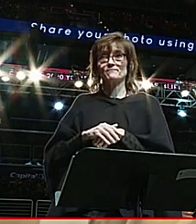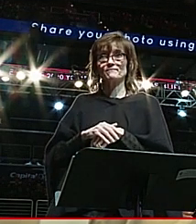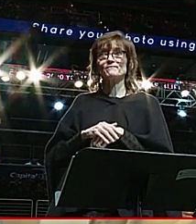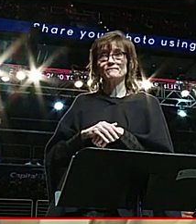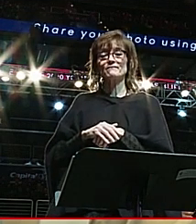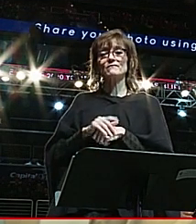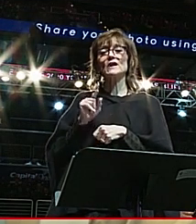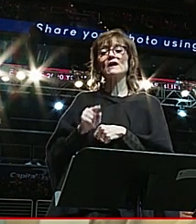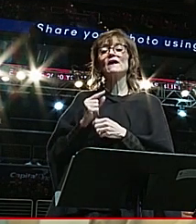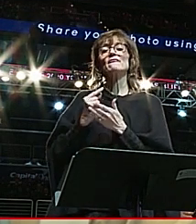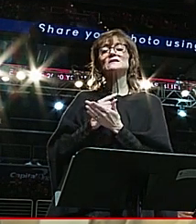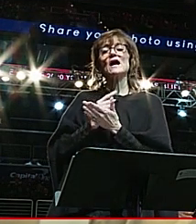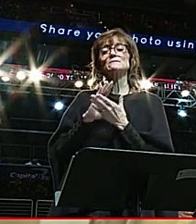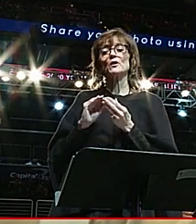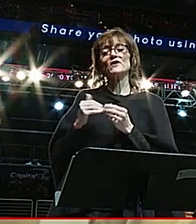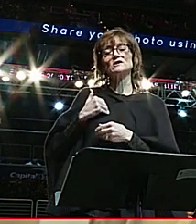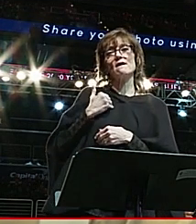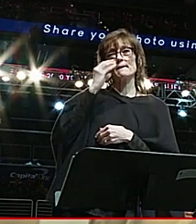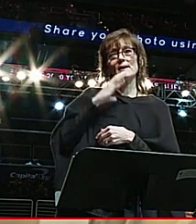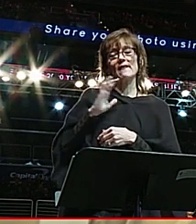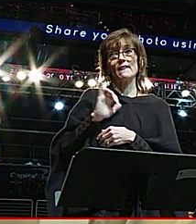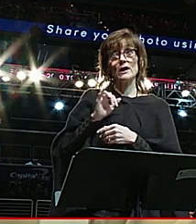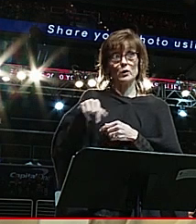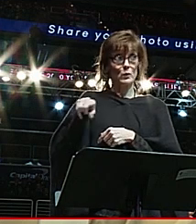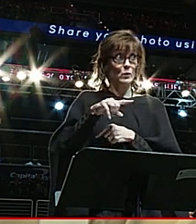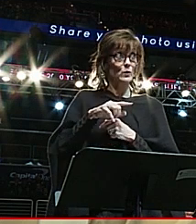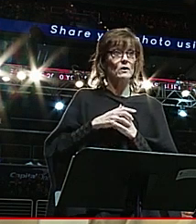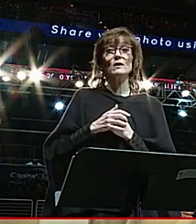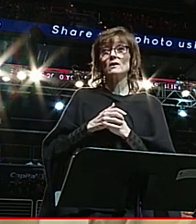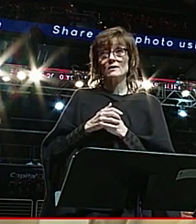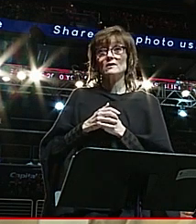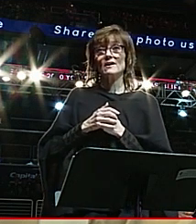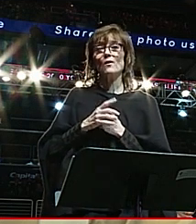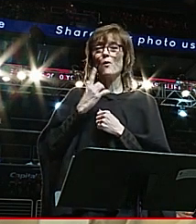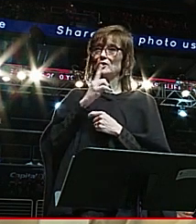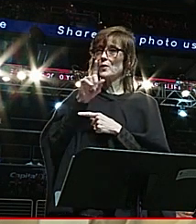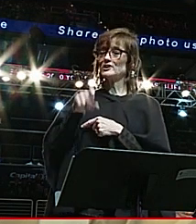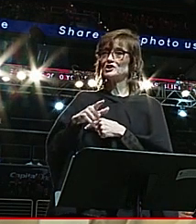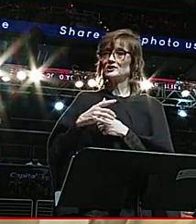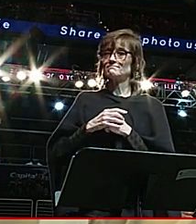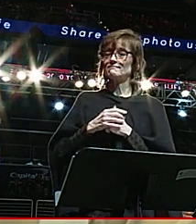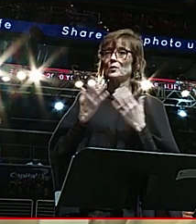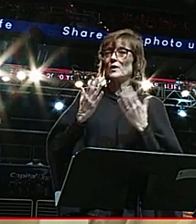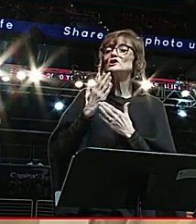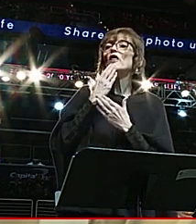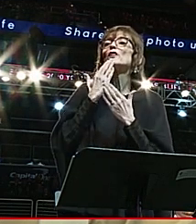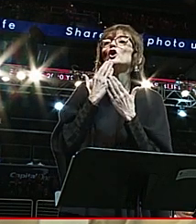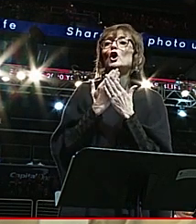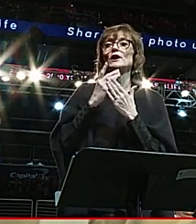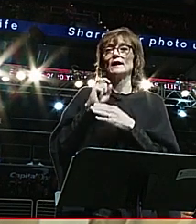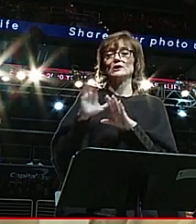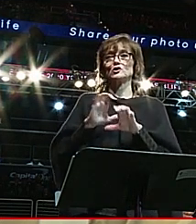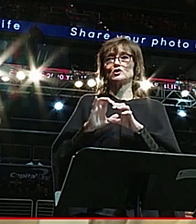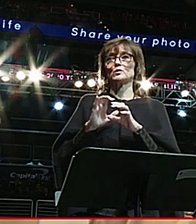like many of you, and there is a question he has. The question about the good he should do to have